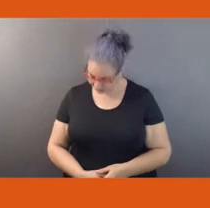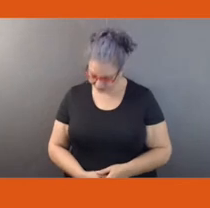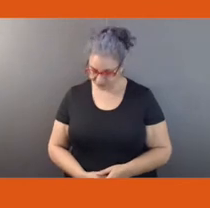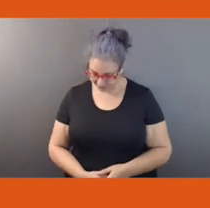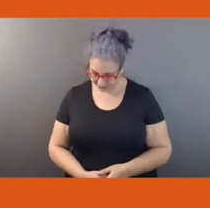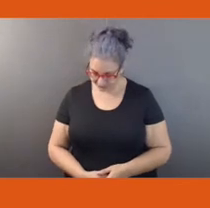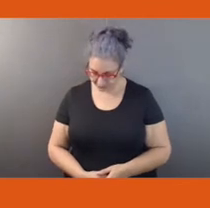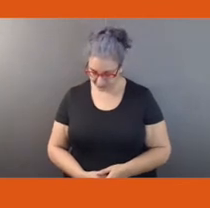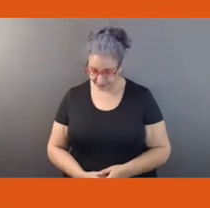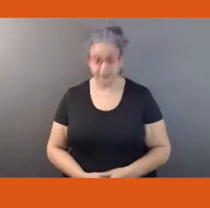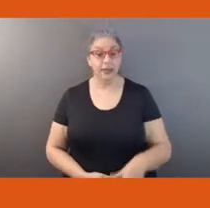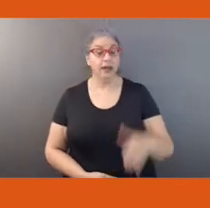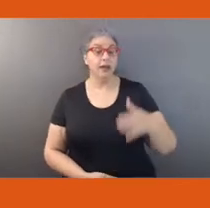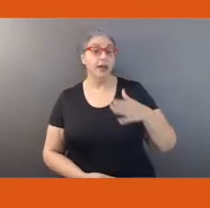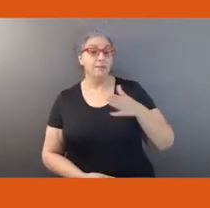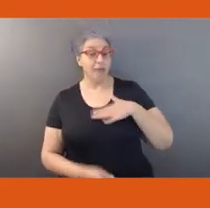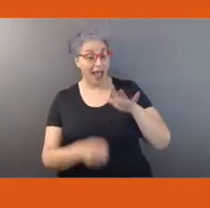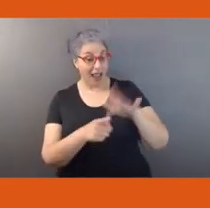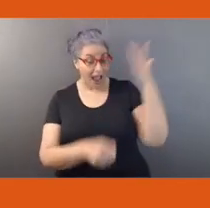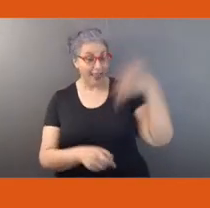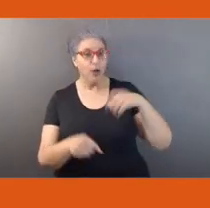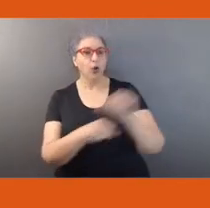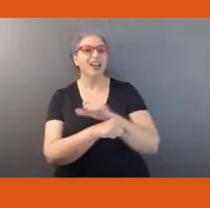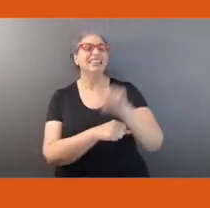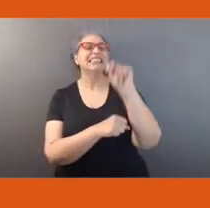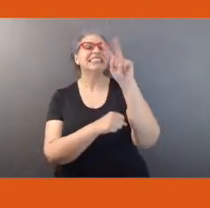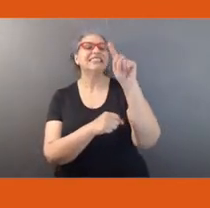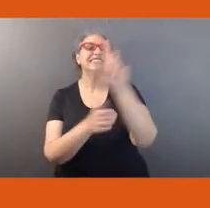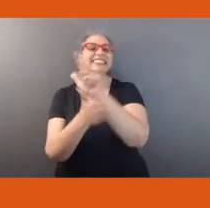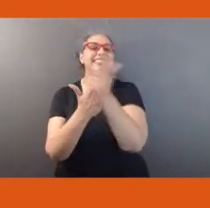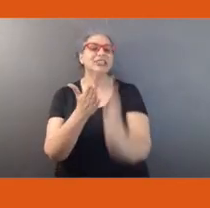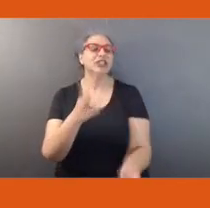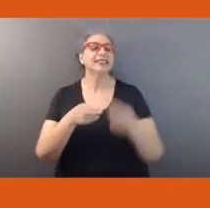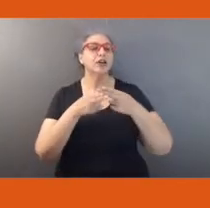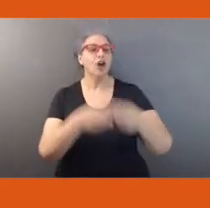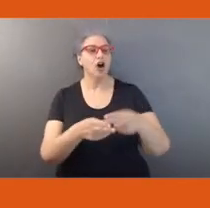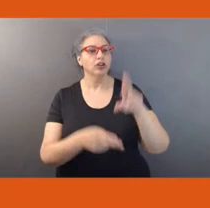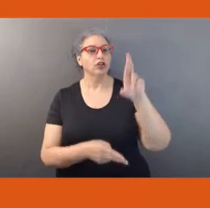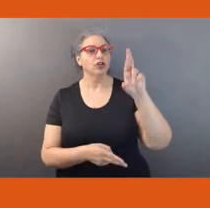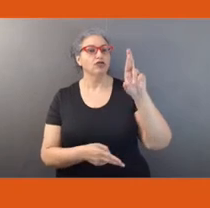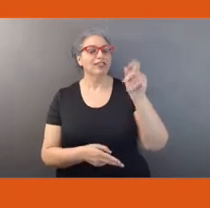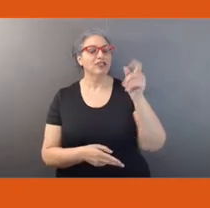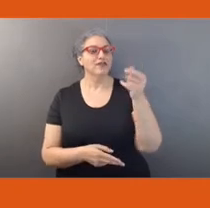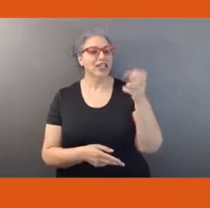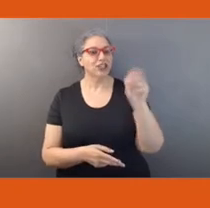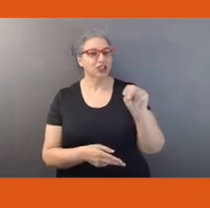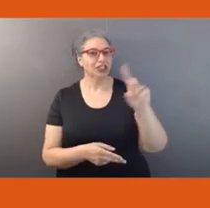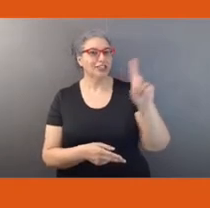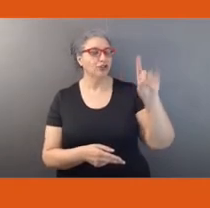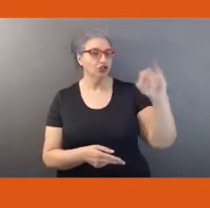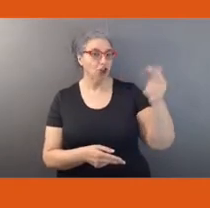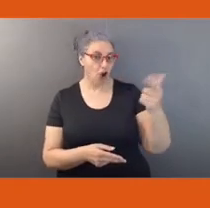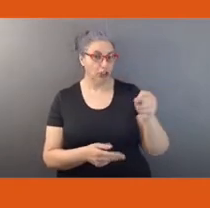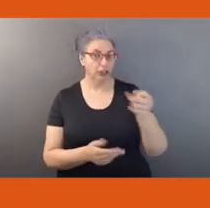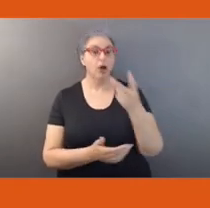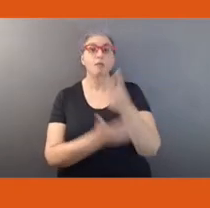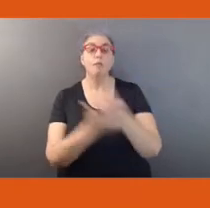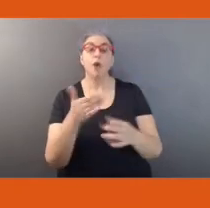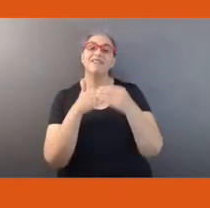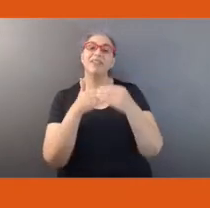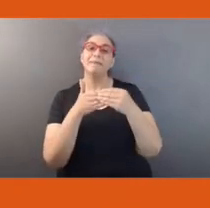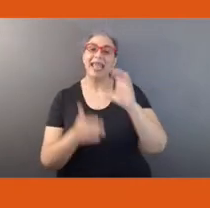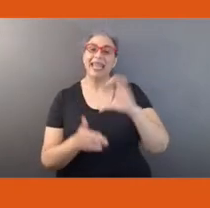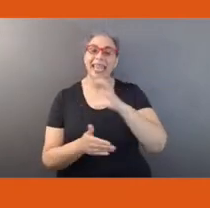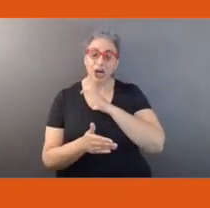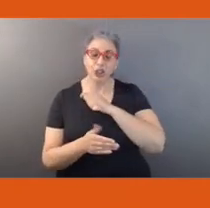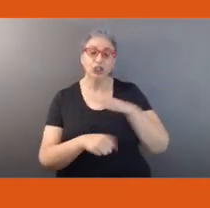working on a television series called Reservation Dogs, which is both of the showrunners are Indigenous, all